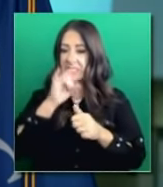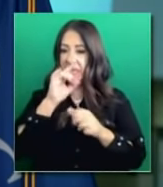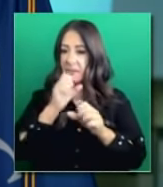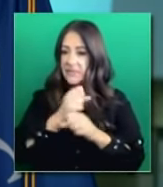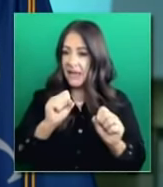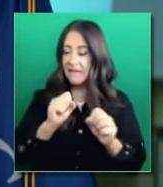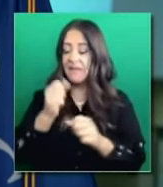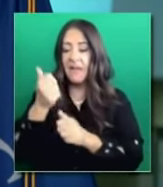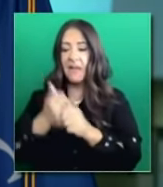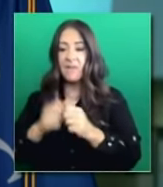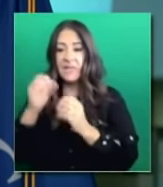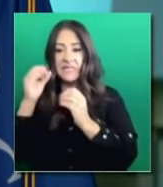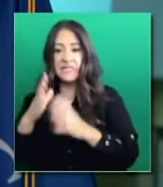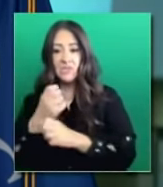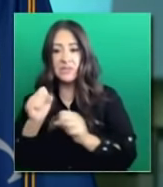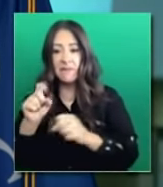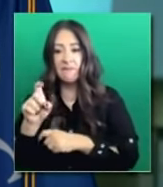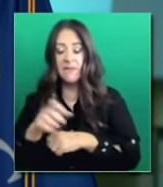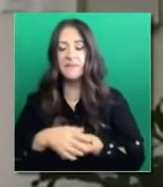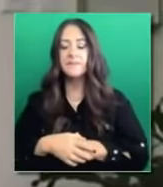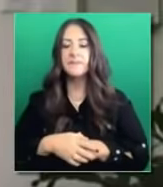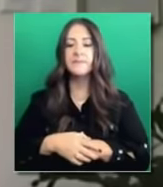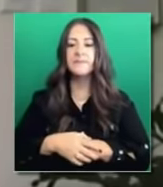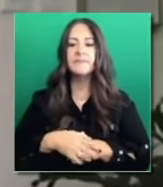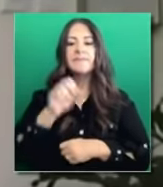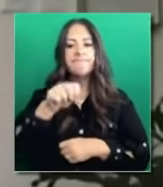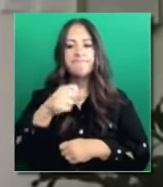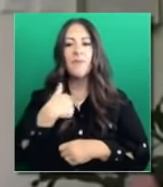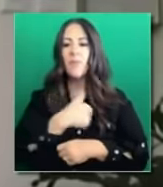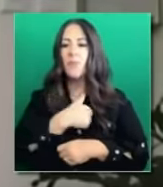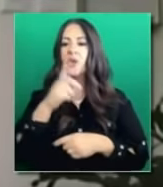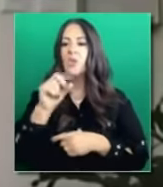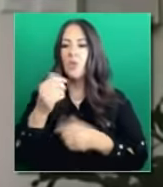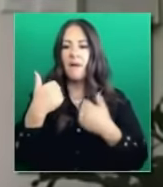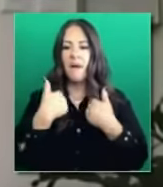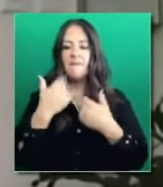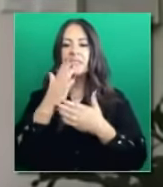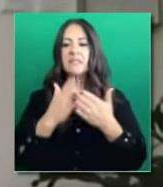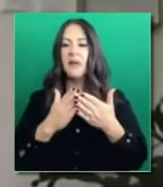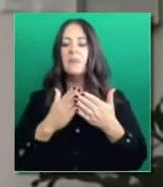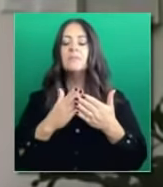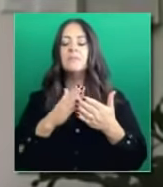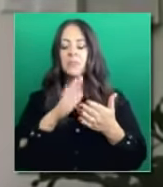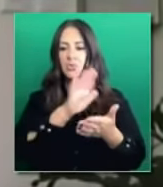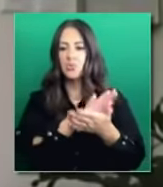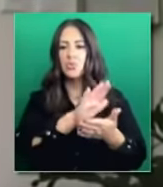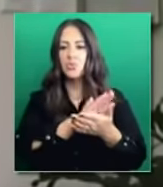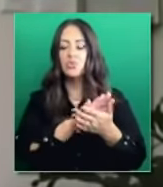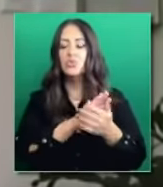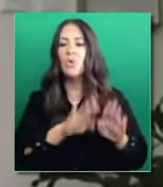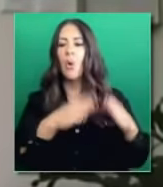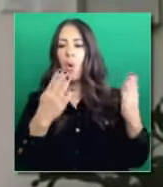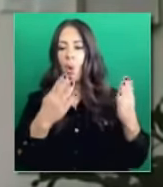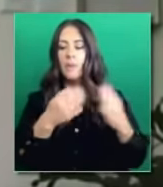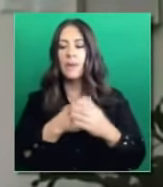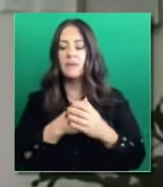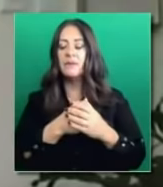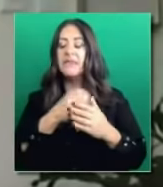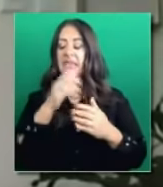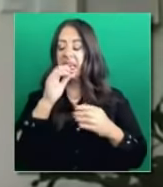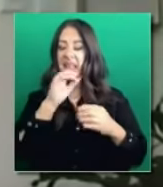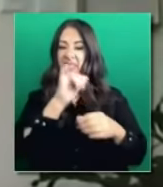So we have evidence that where schools are already open, or where cohorts of students are coming back, even in places with high rates